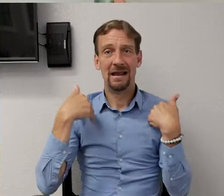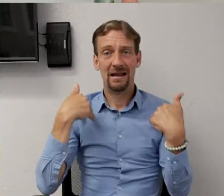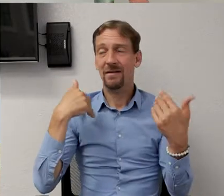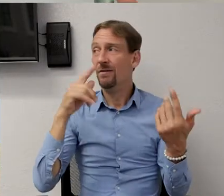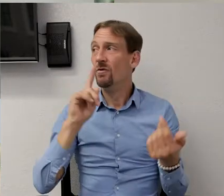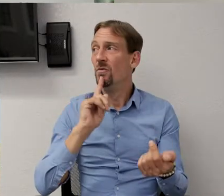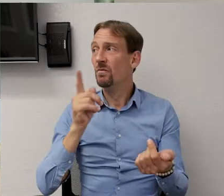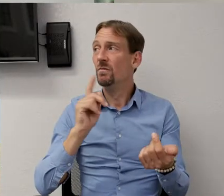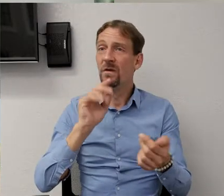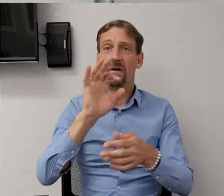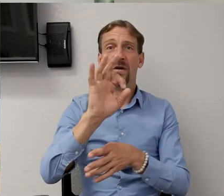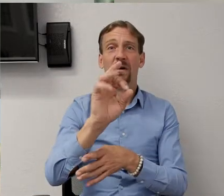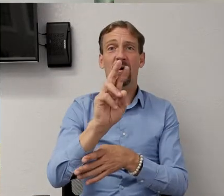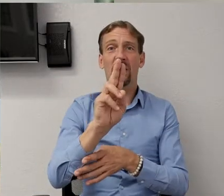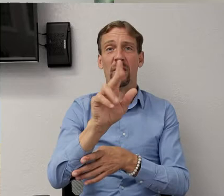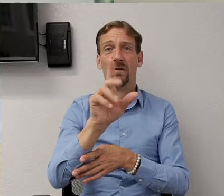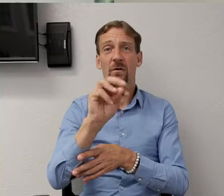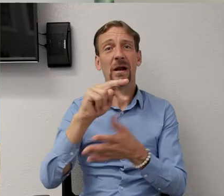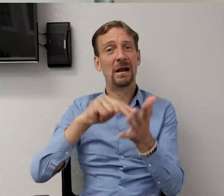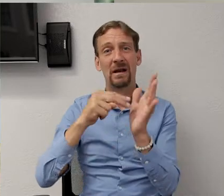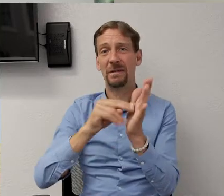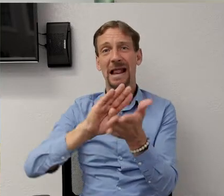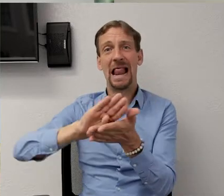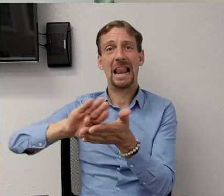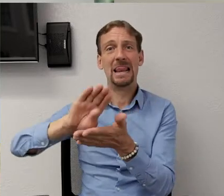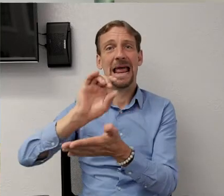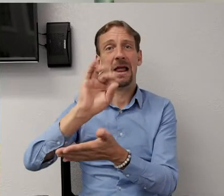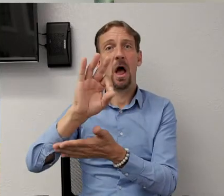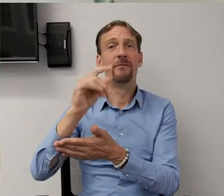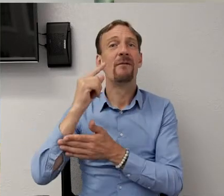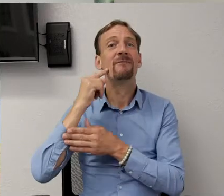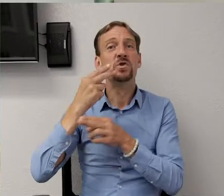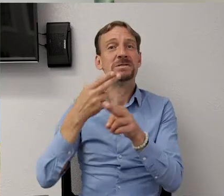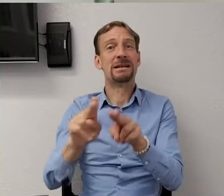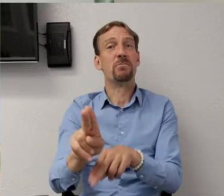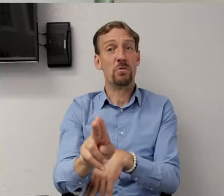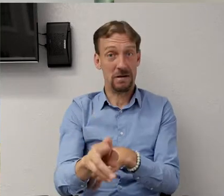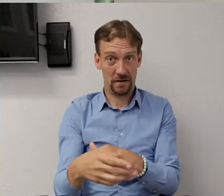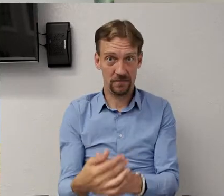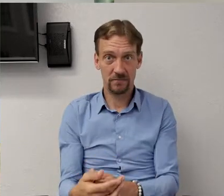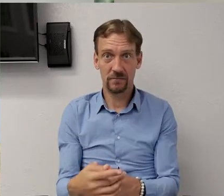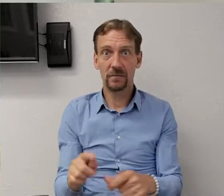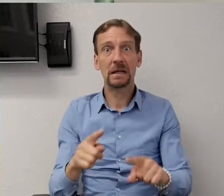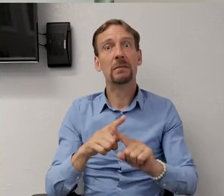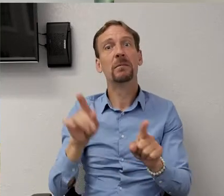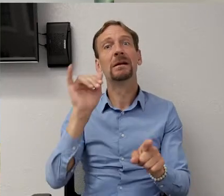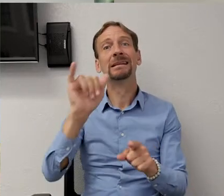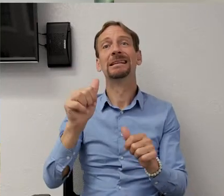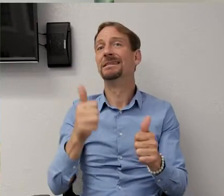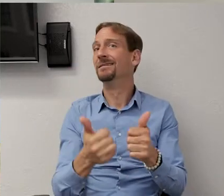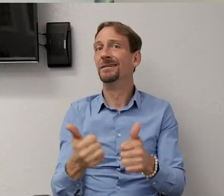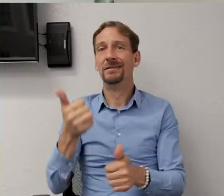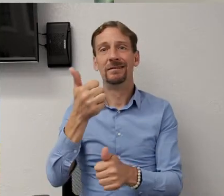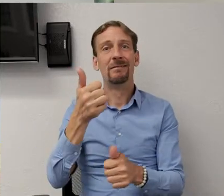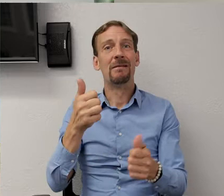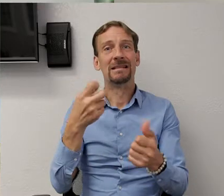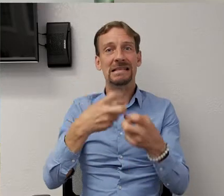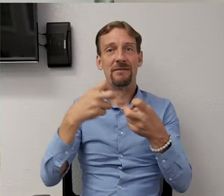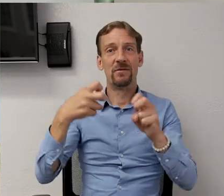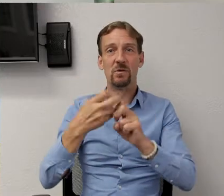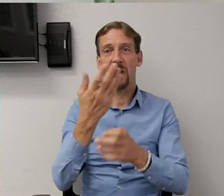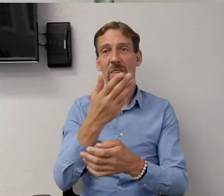essentially a temporary layoff. So that has been, again, one of the most difficult things to do.